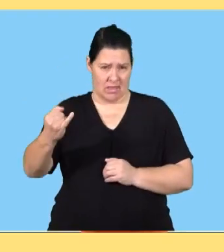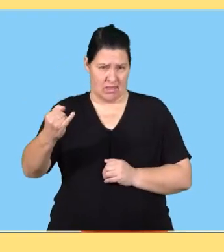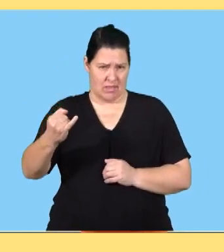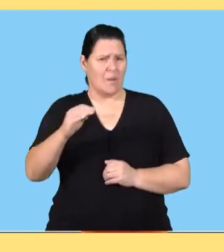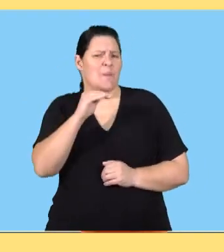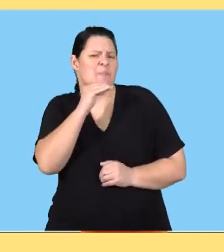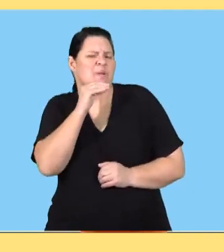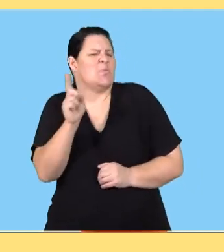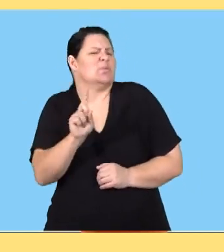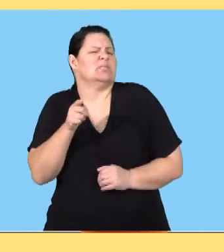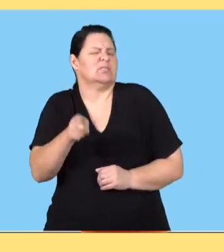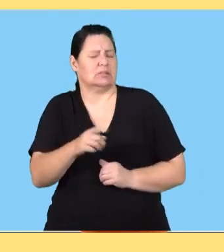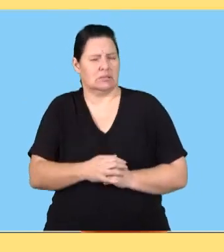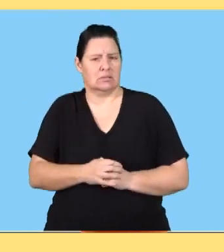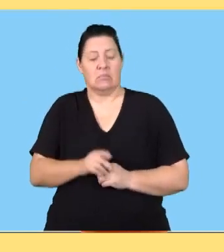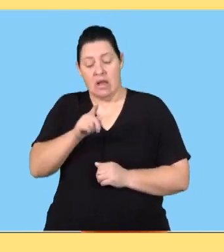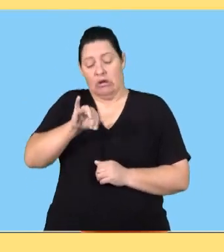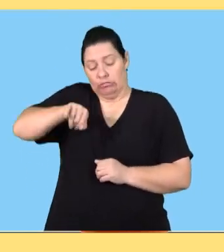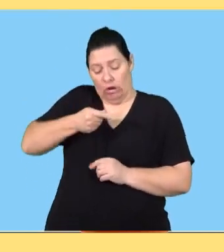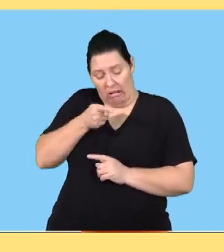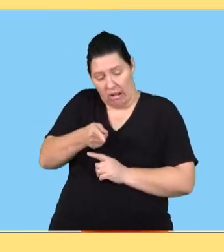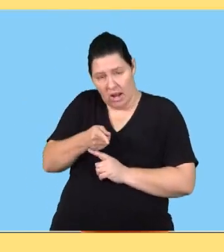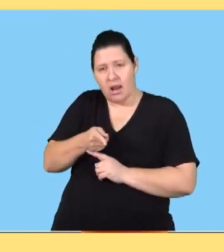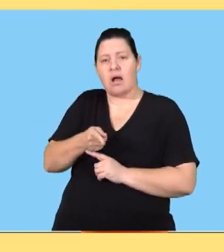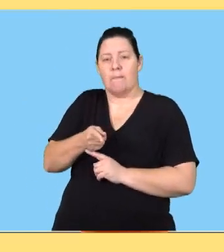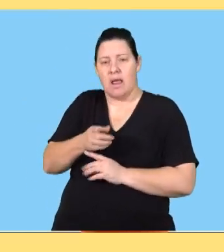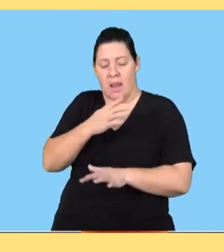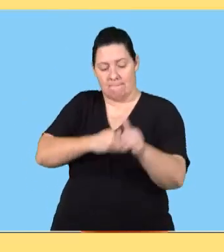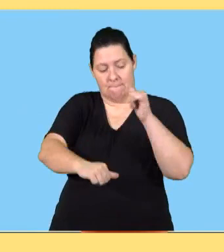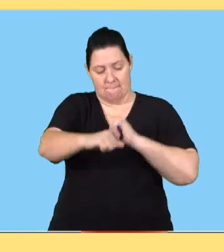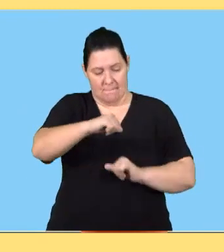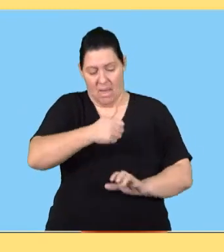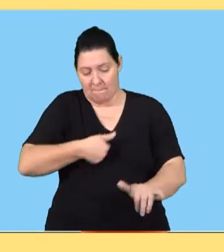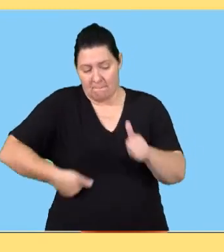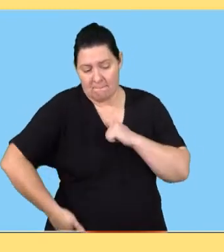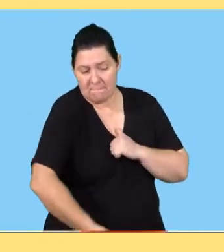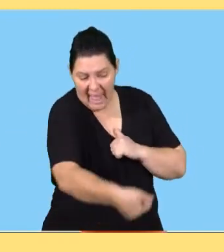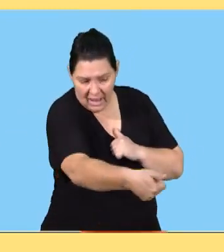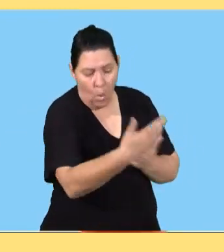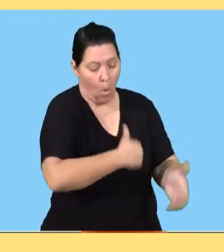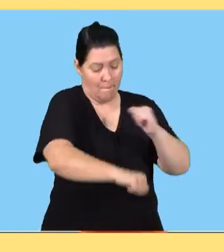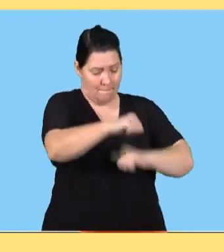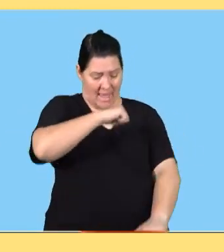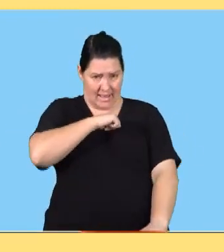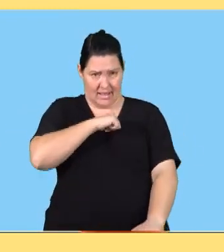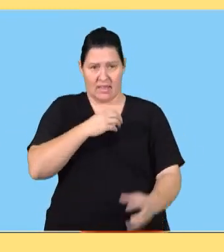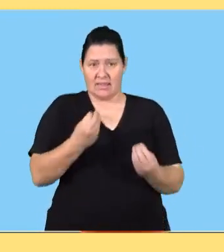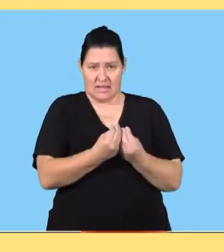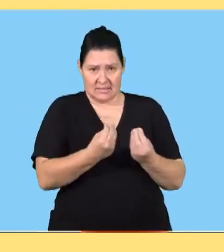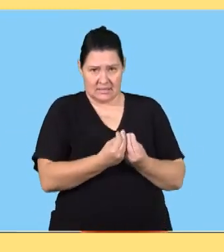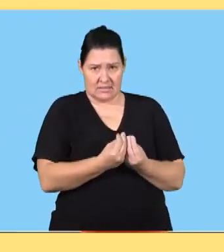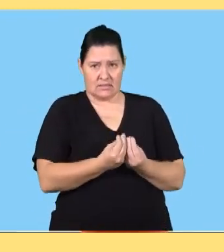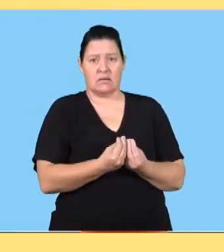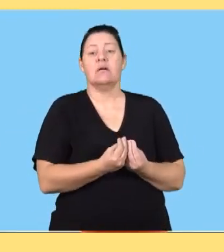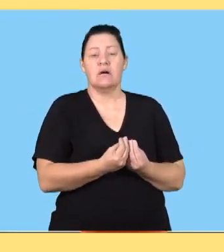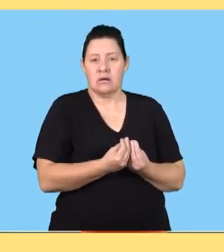Creditors' Allowances Journal. It is a journal in which the return of goods, very important here, the return